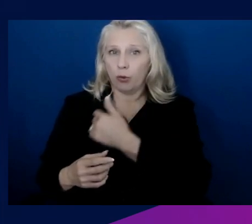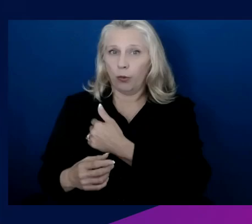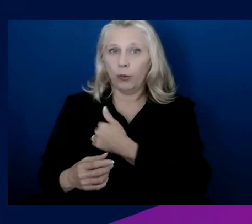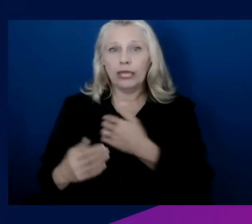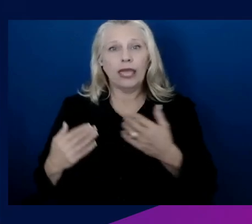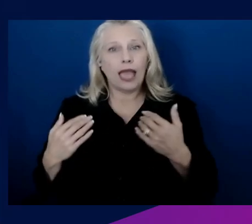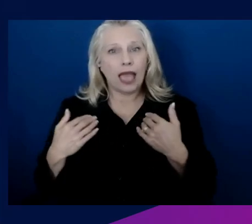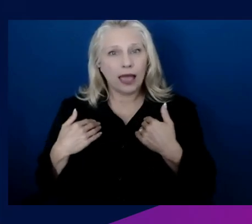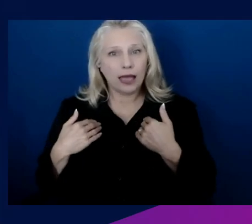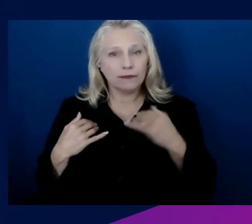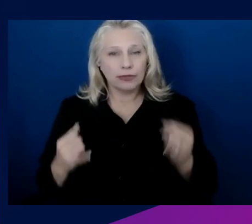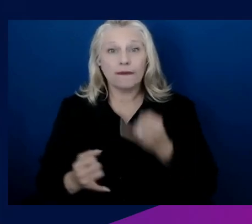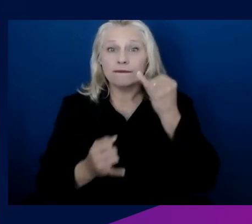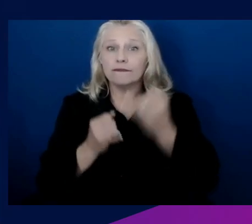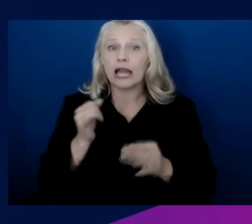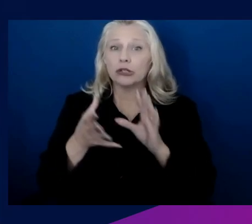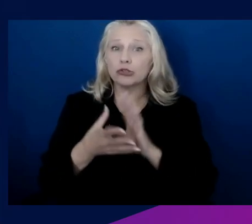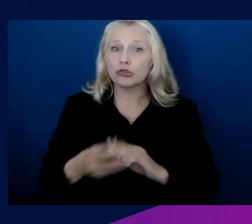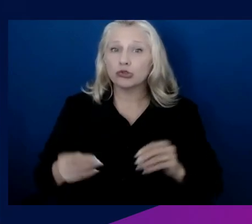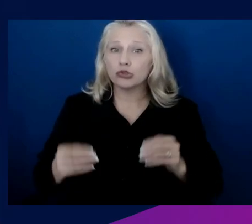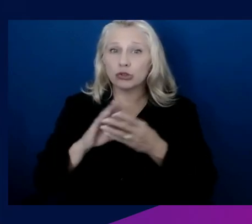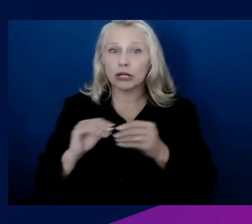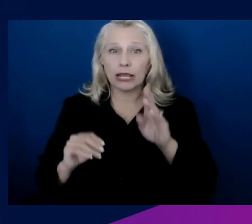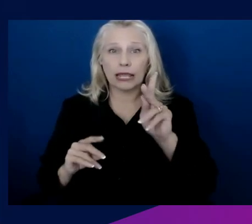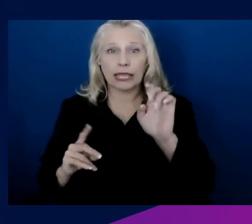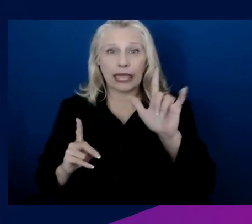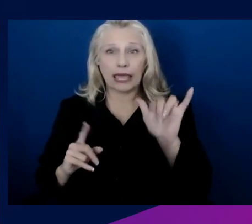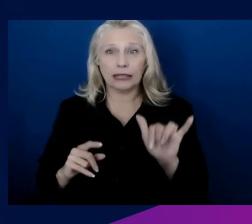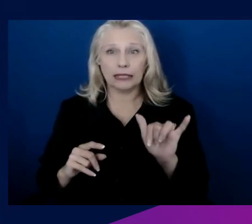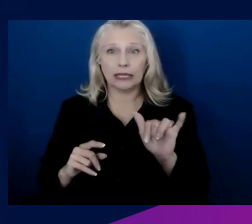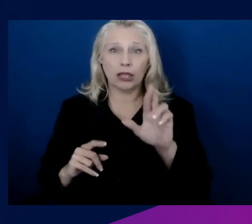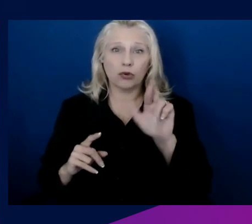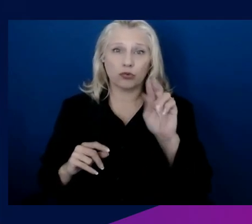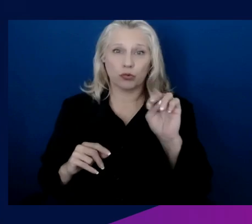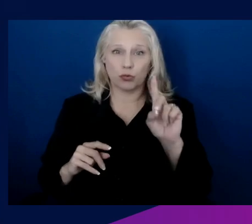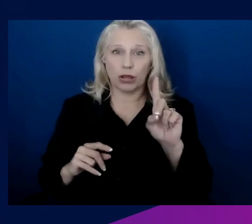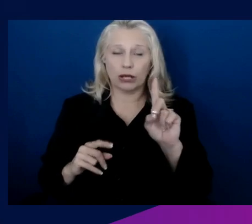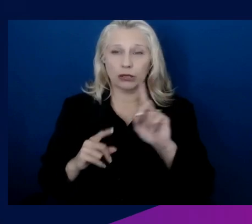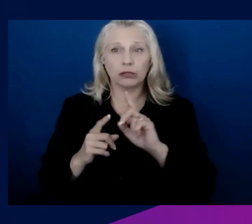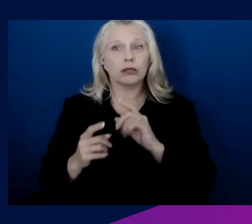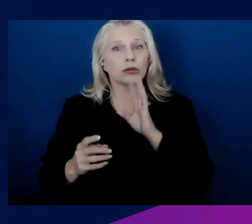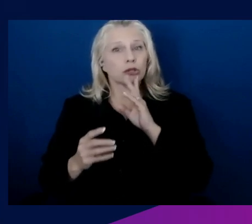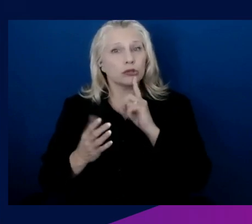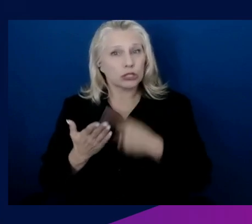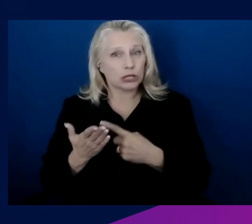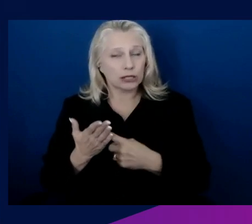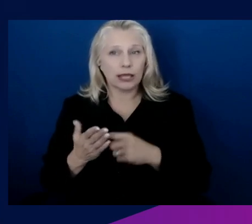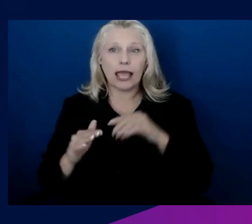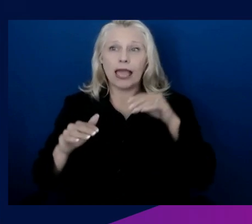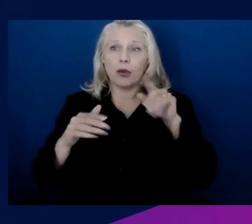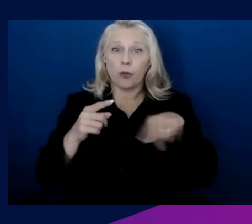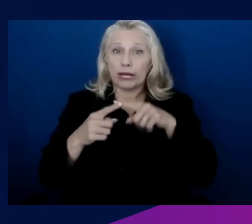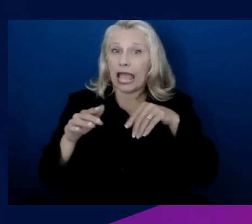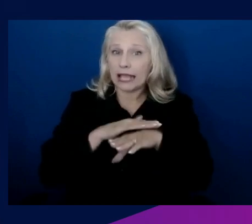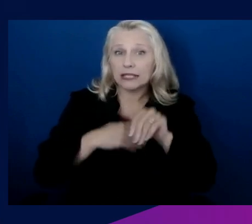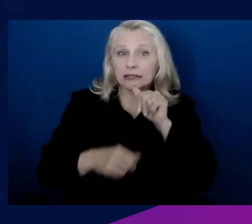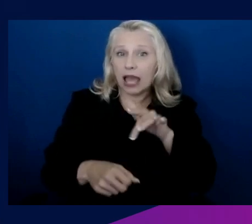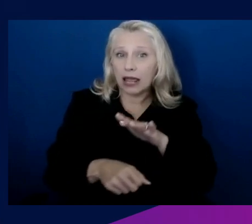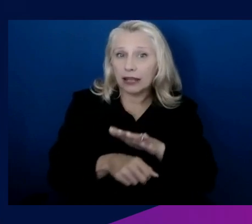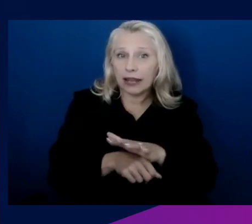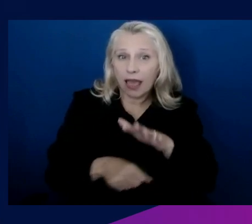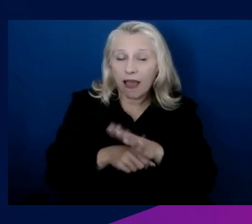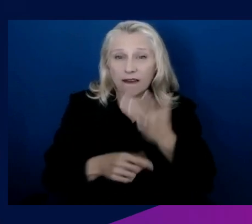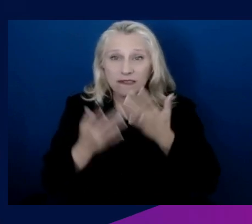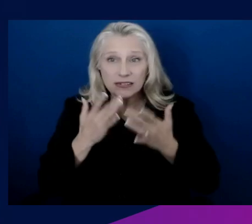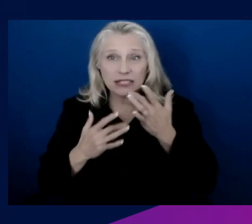our final story is by Kelly Rand, who will talk about when access isn't enough, how systems shape the care